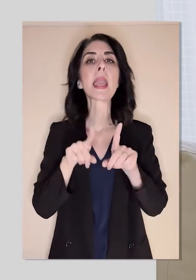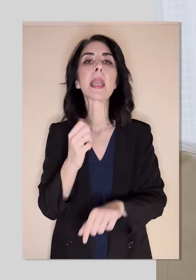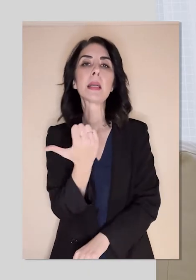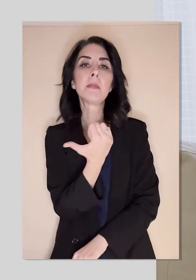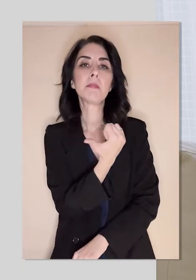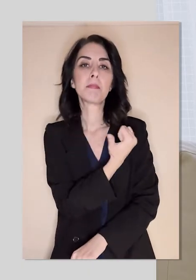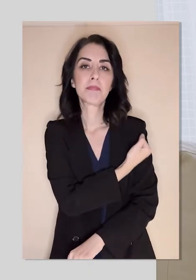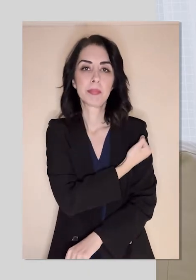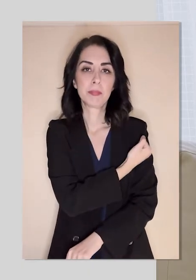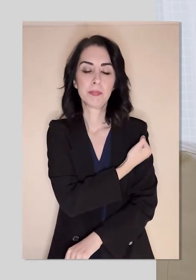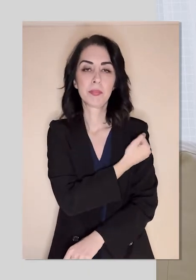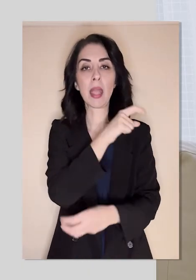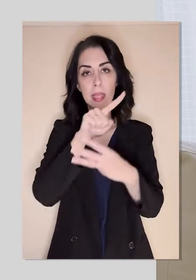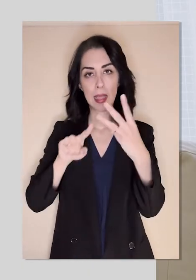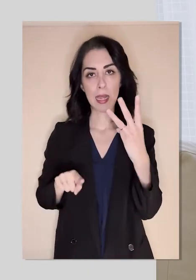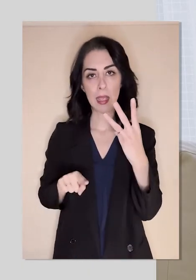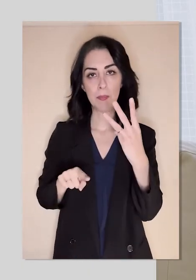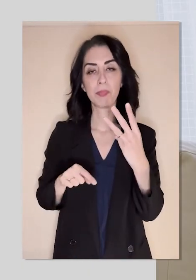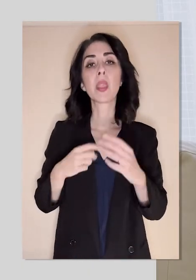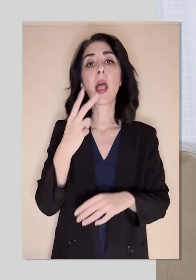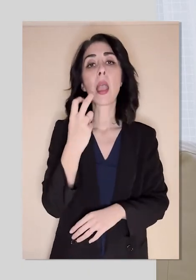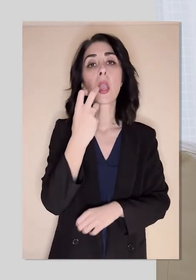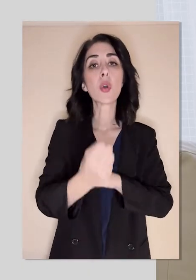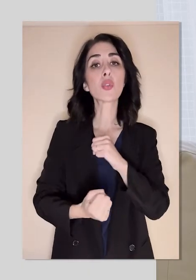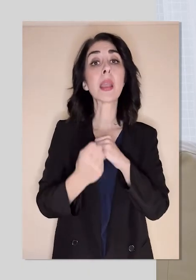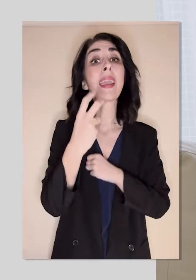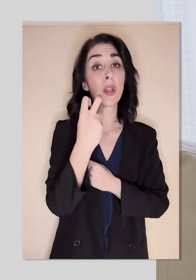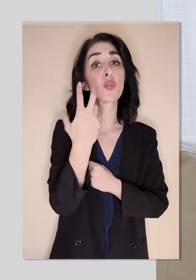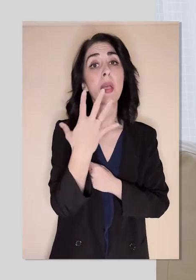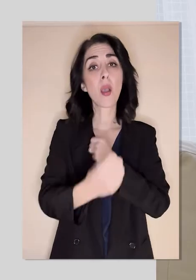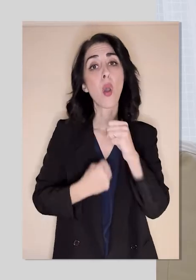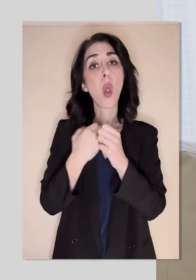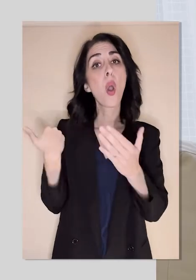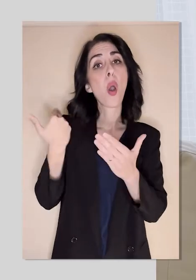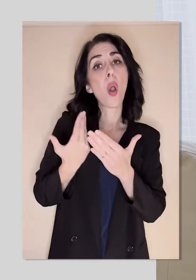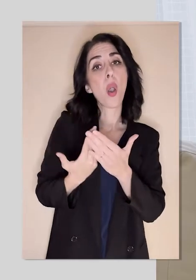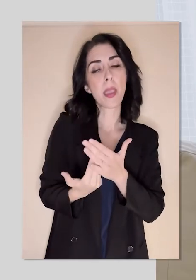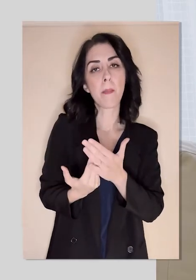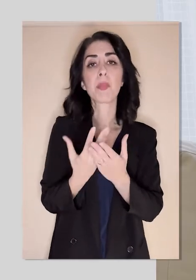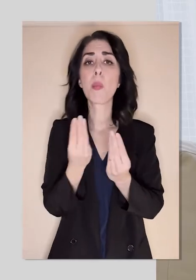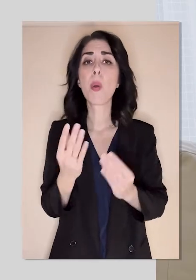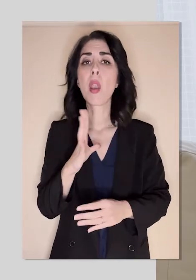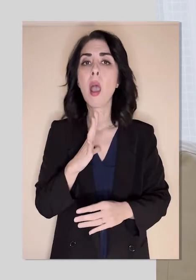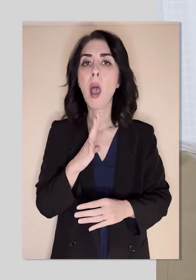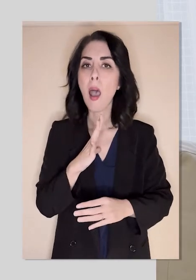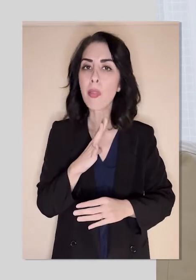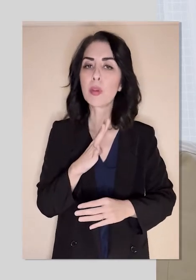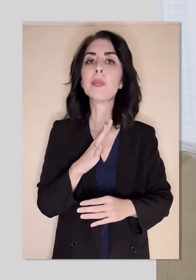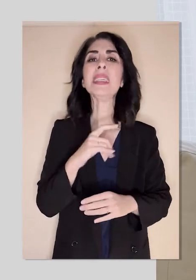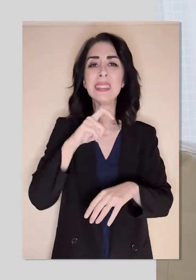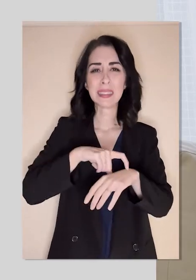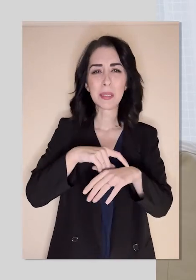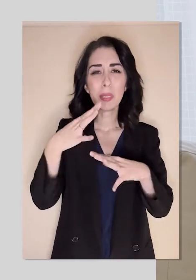And most people in the last 25 years have tried to stop their migraine attack by taking